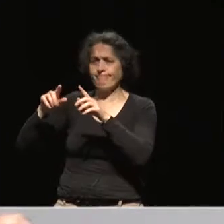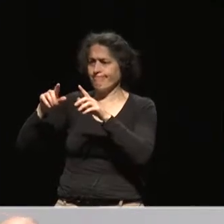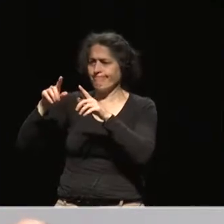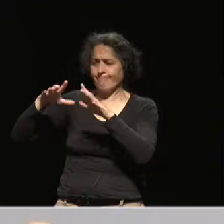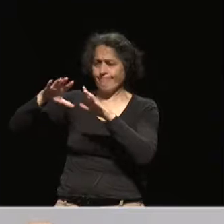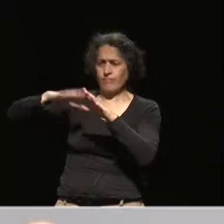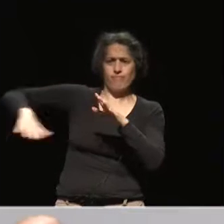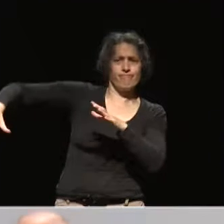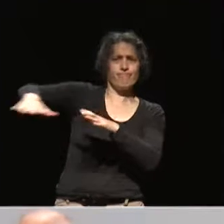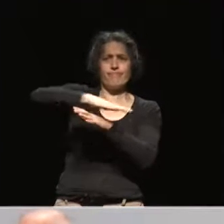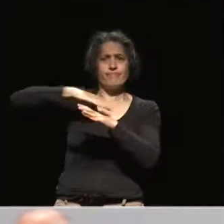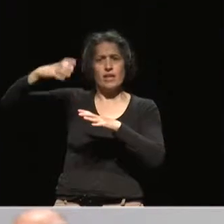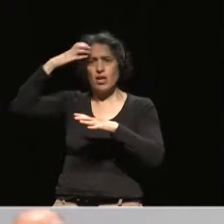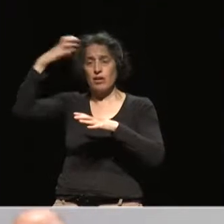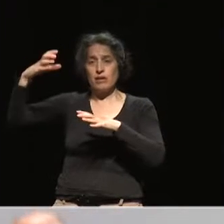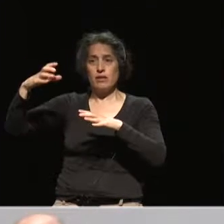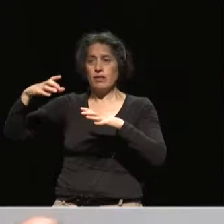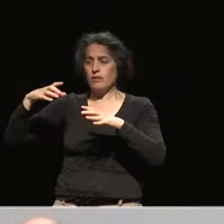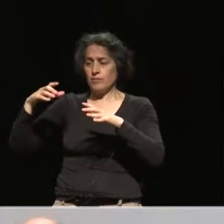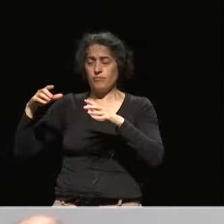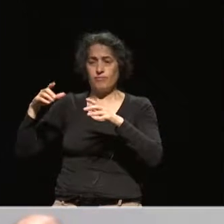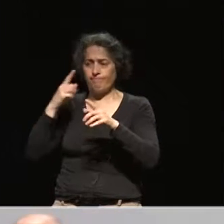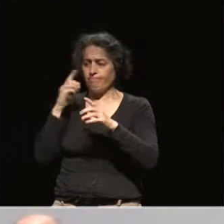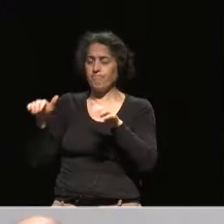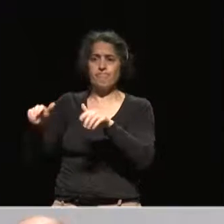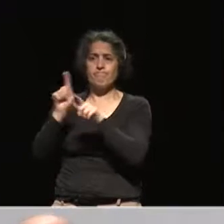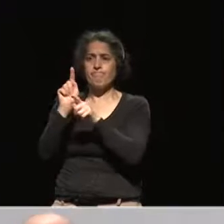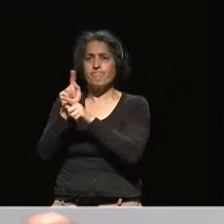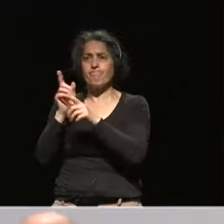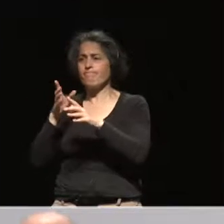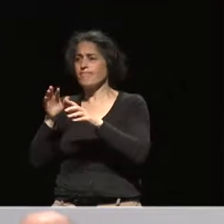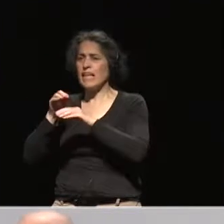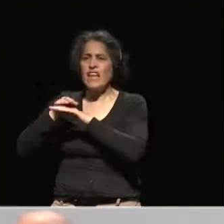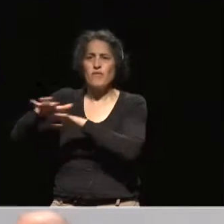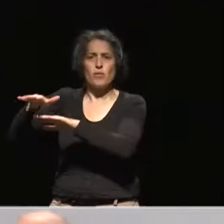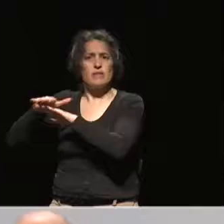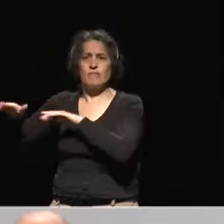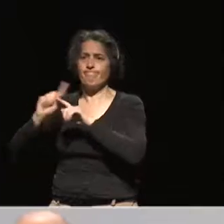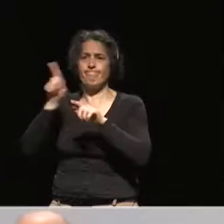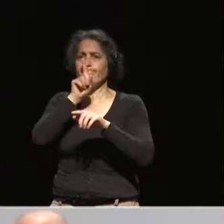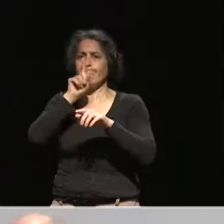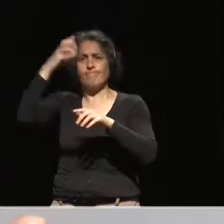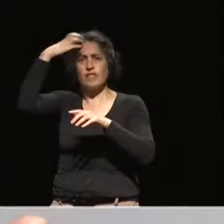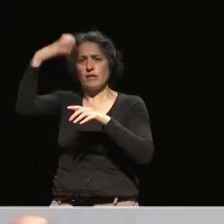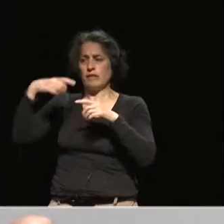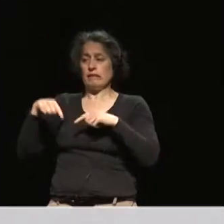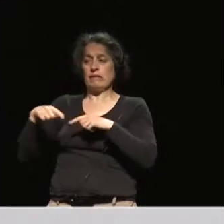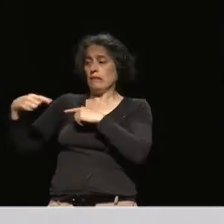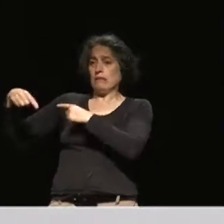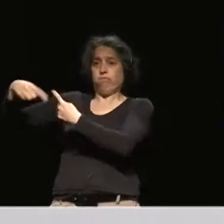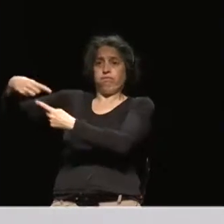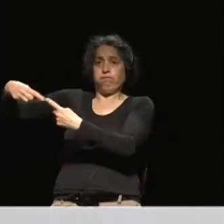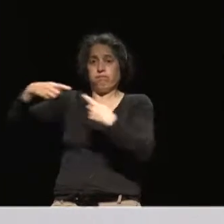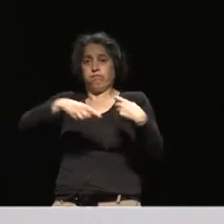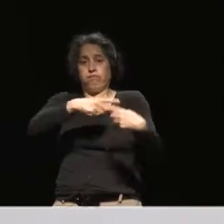is allowed because the state can't intervene where it needs to. In that kind of situation, there you see there is a real role